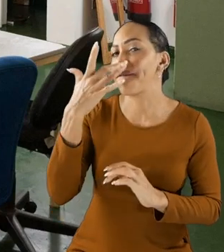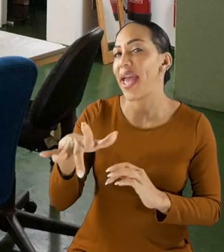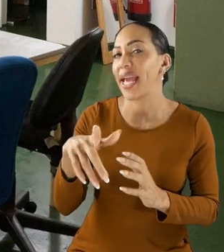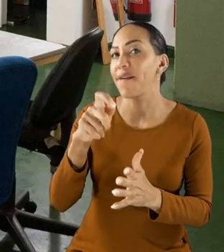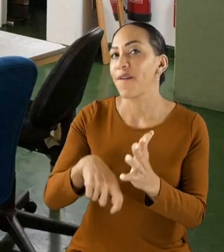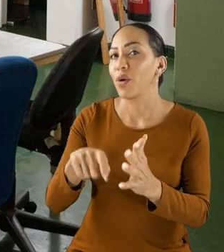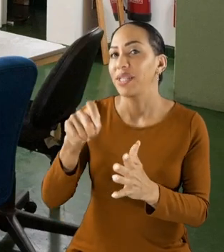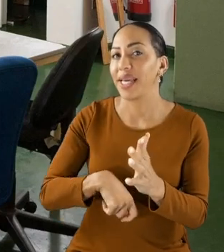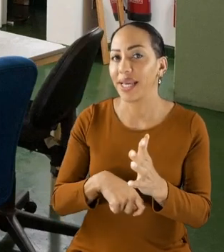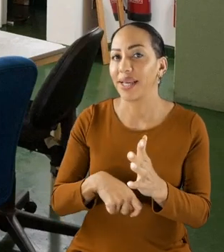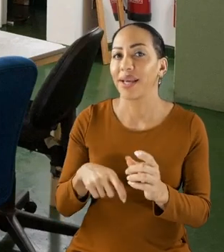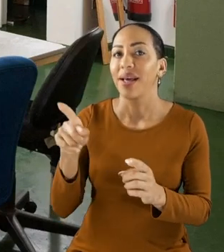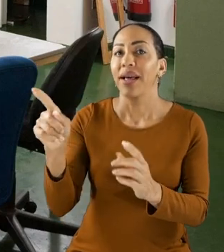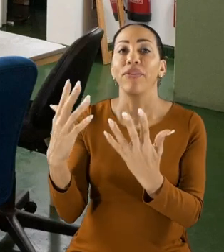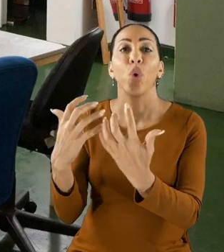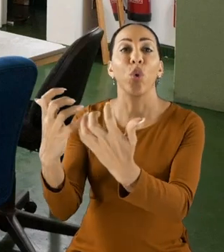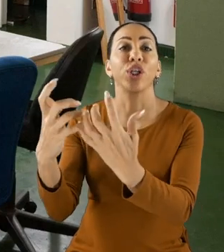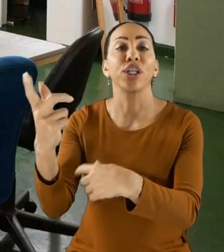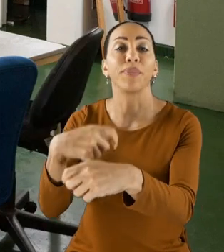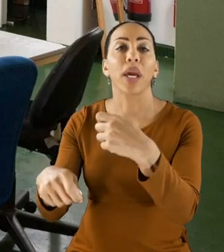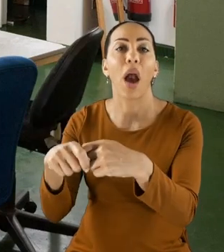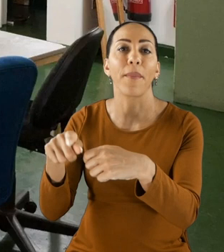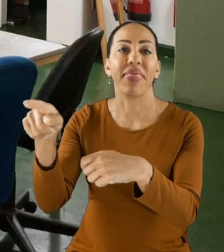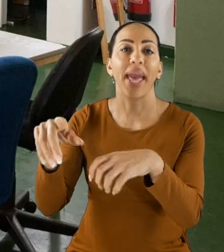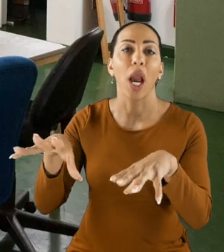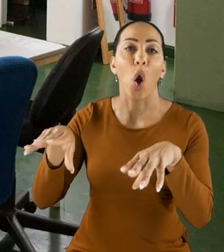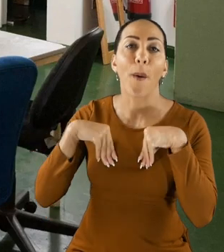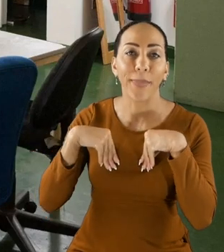because it puts the audience into a position of complicity.